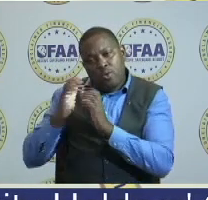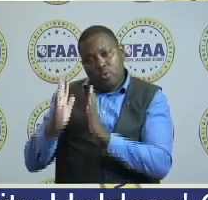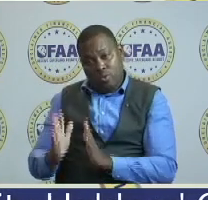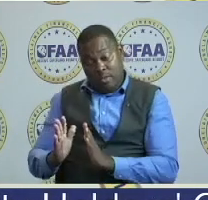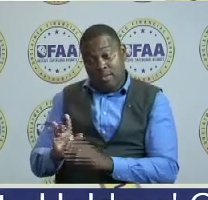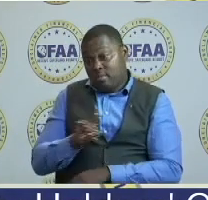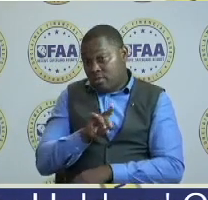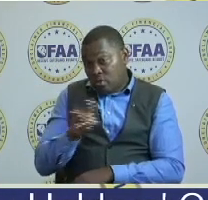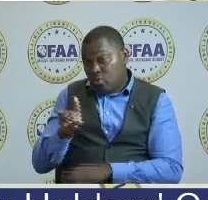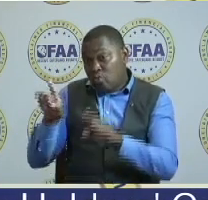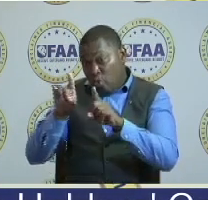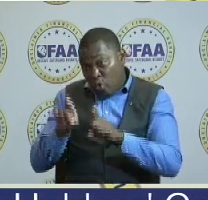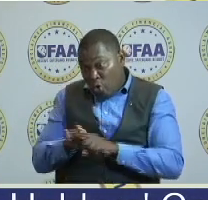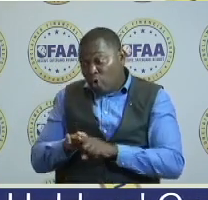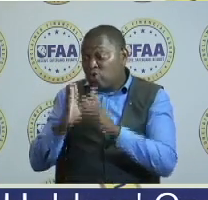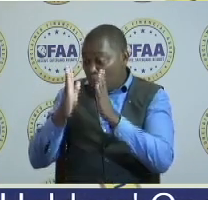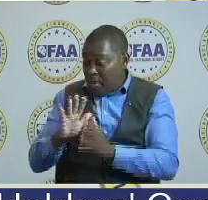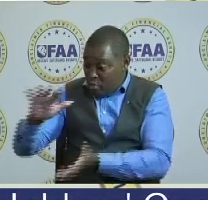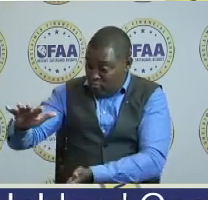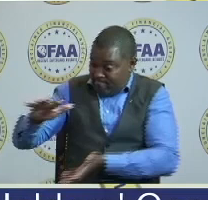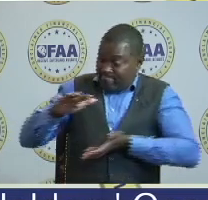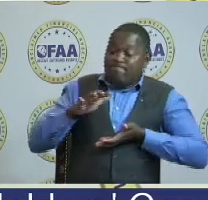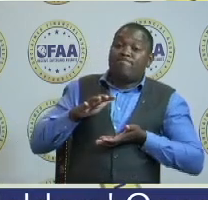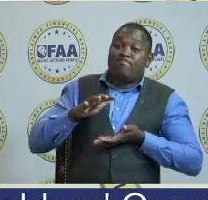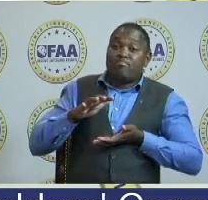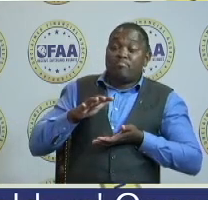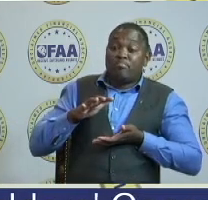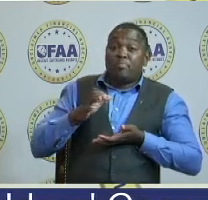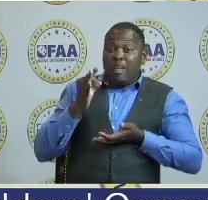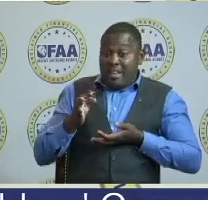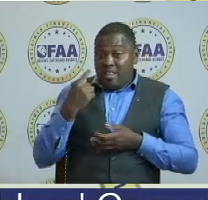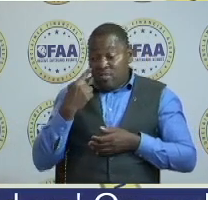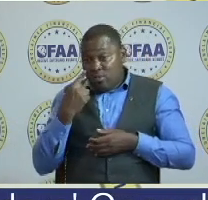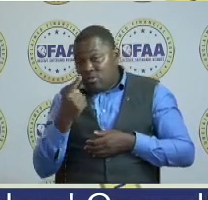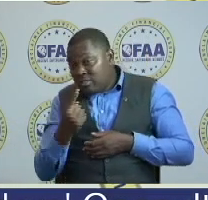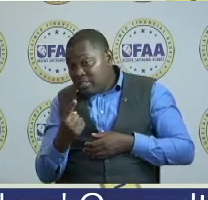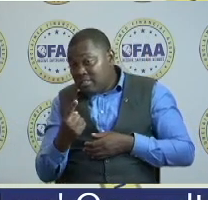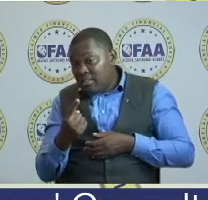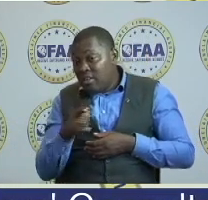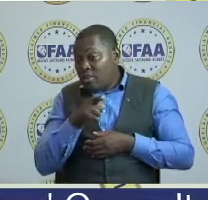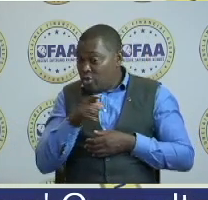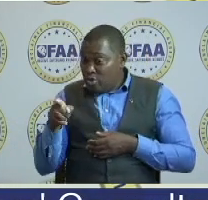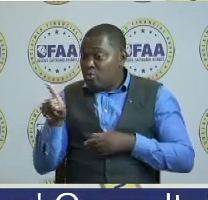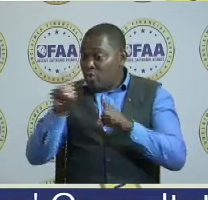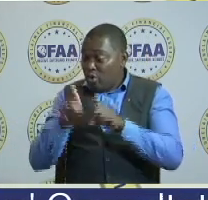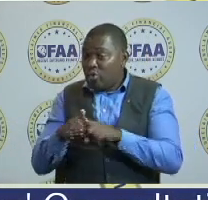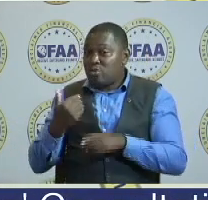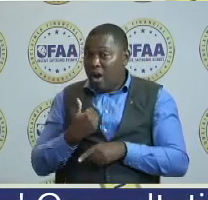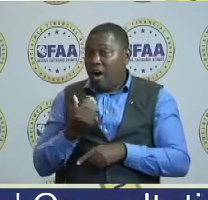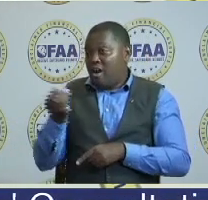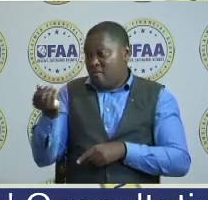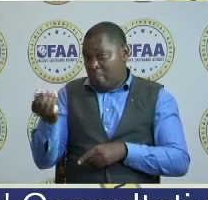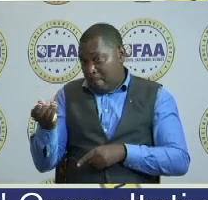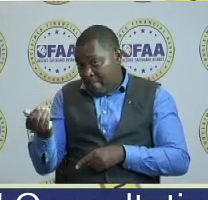also claimants. I bet you, if you check, you will find that you also have money and